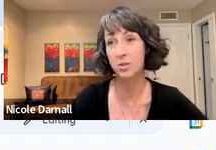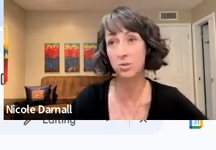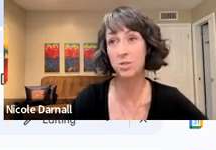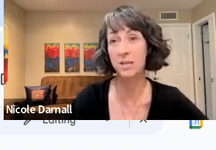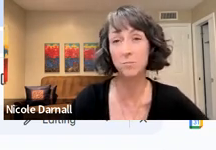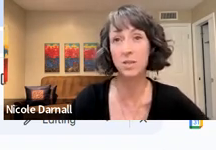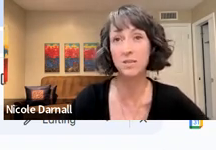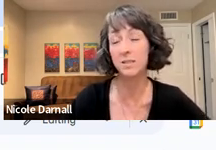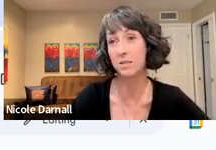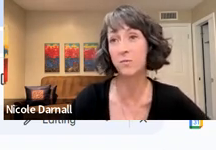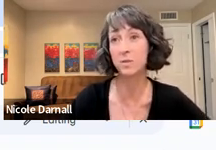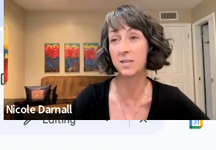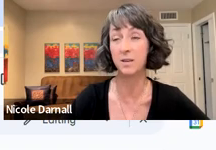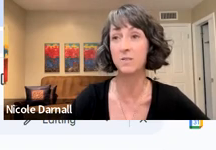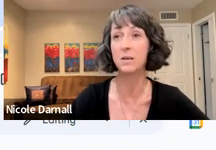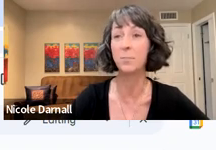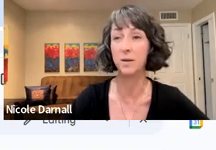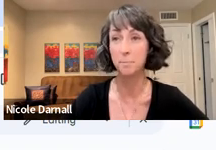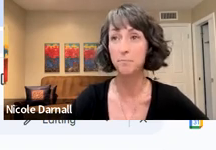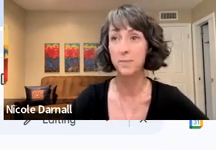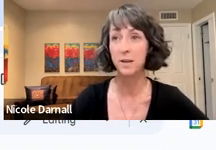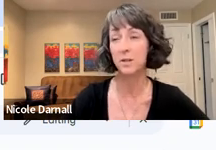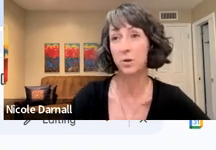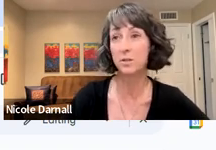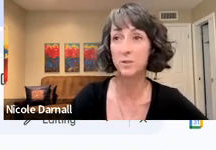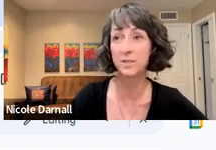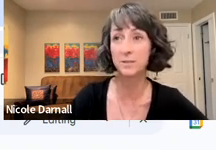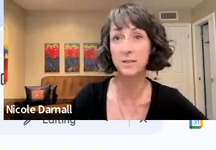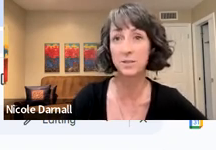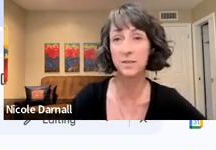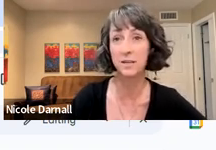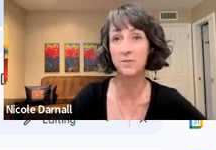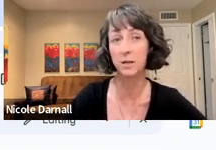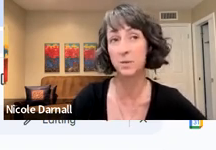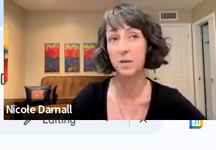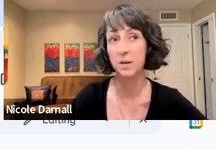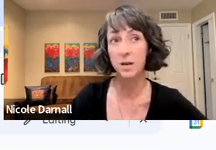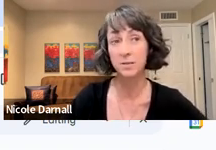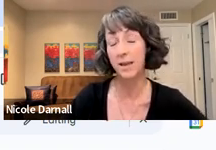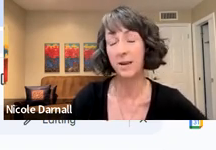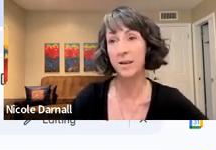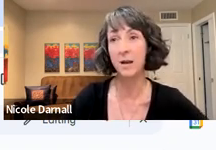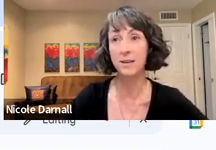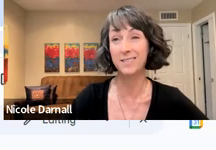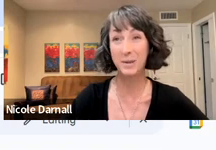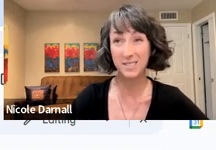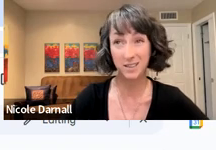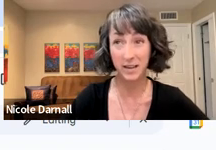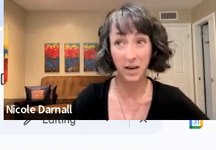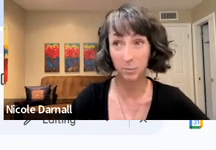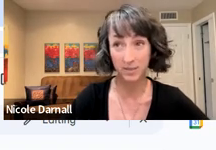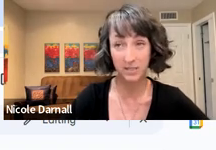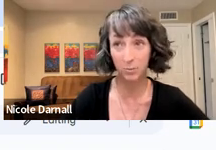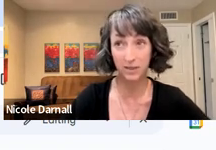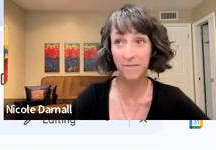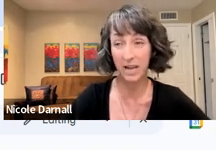a student team that did this for the city of Tempe, and they worked for 6 months and they developed let me dig that